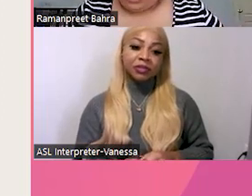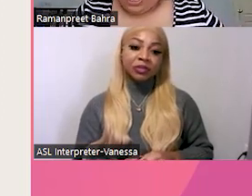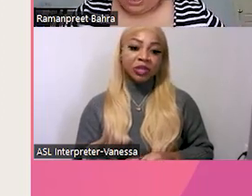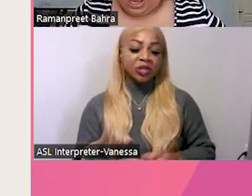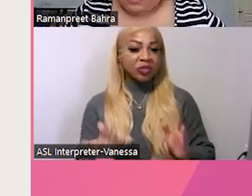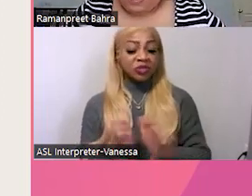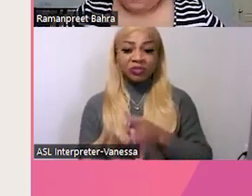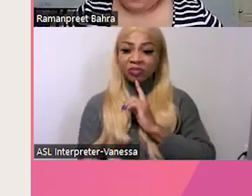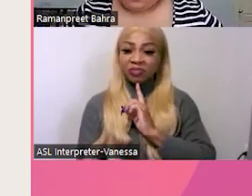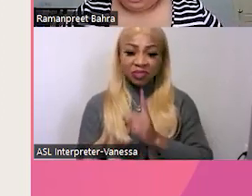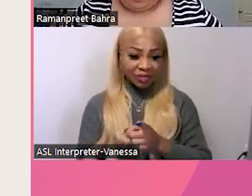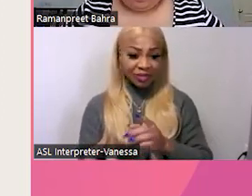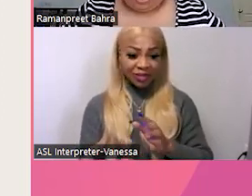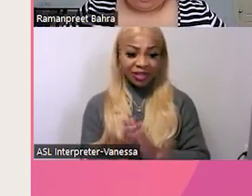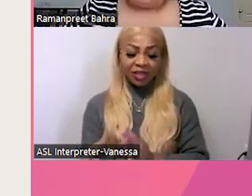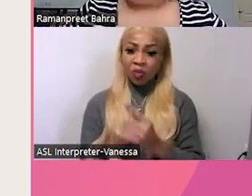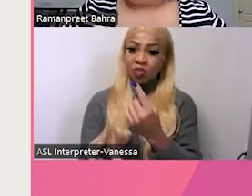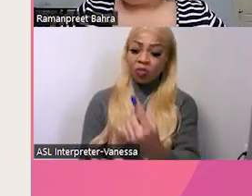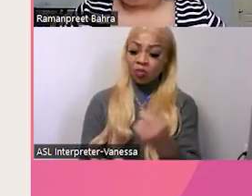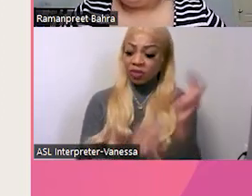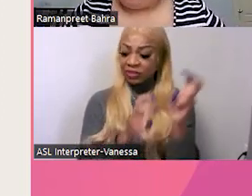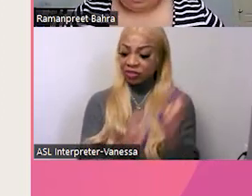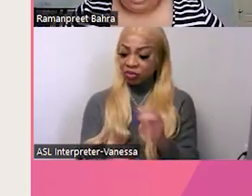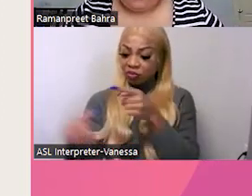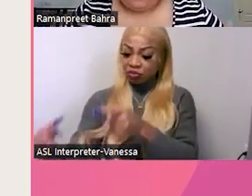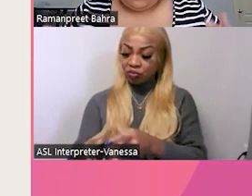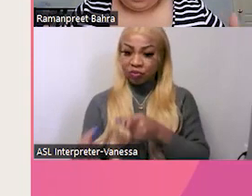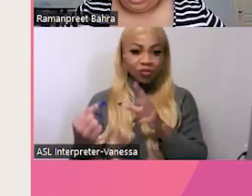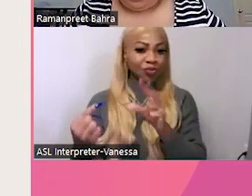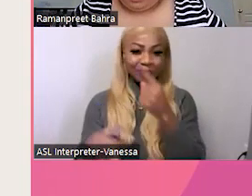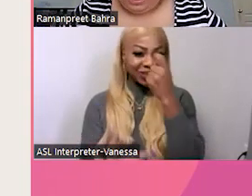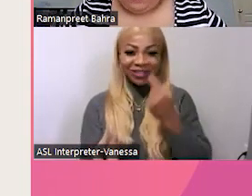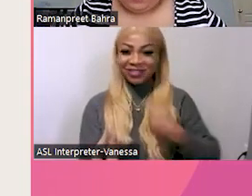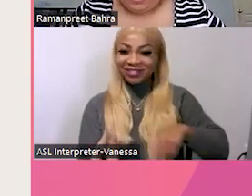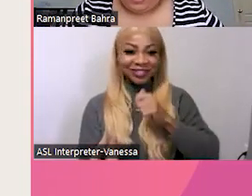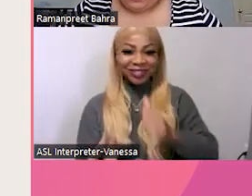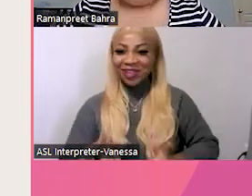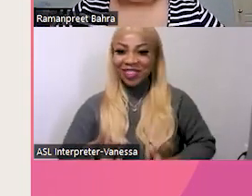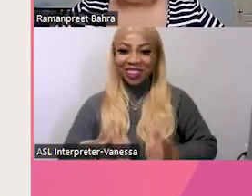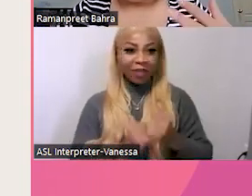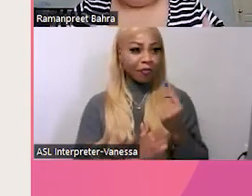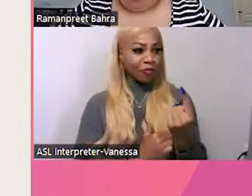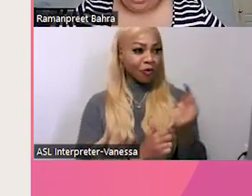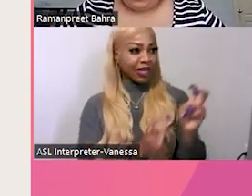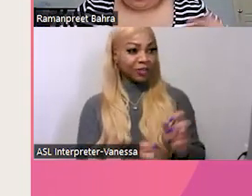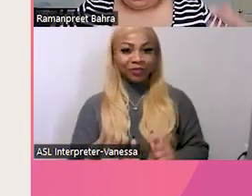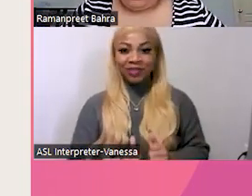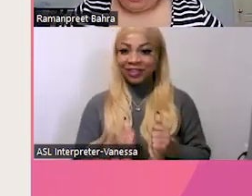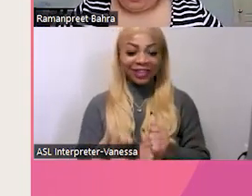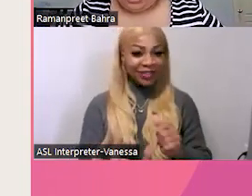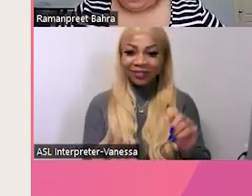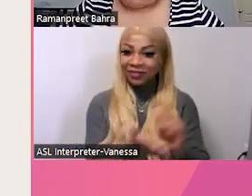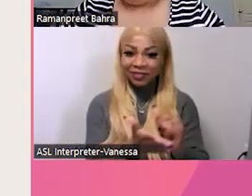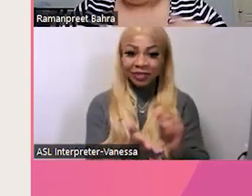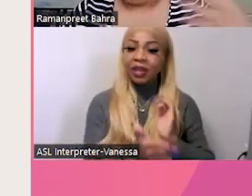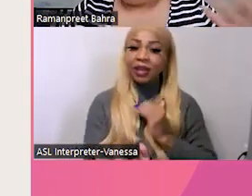such thing as a single issue struggle because we do not live single issue lives. So our stories, our